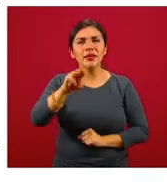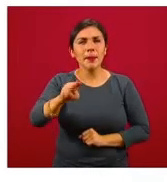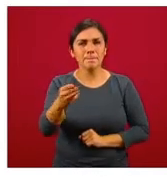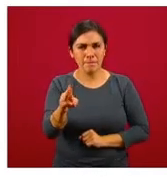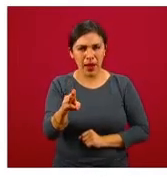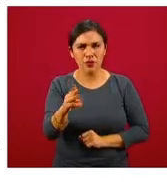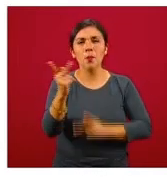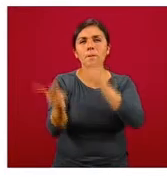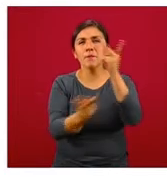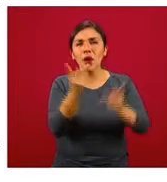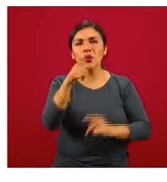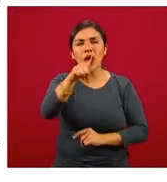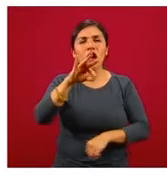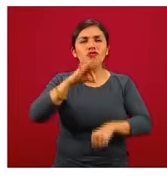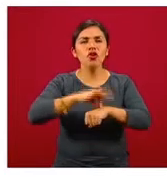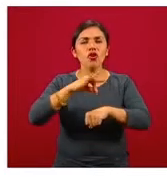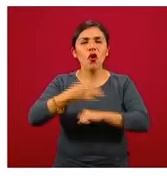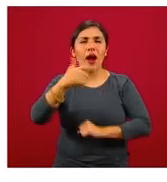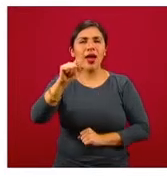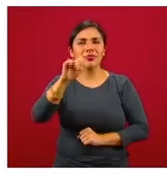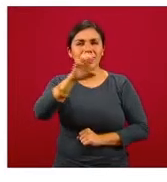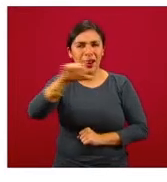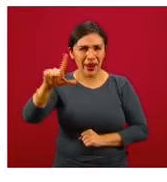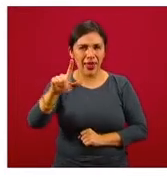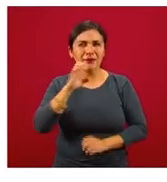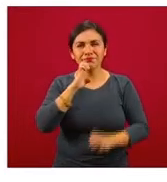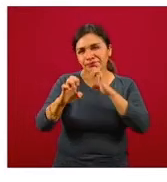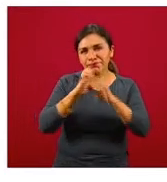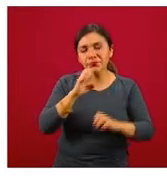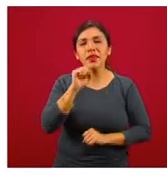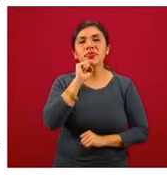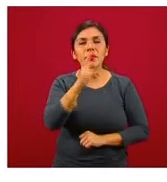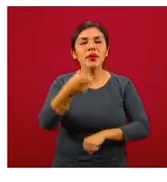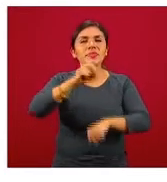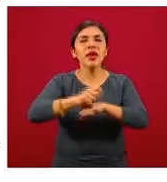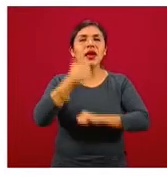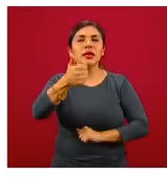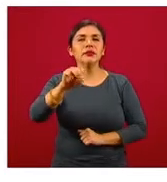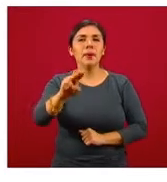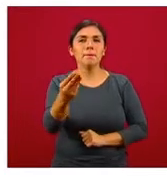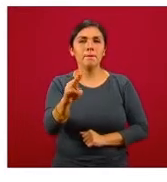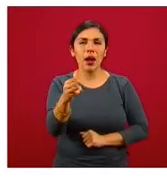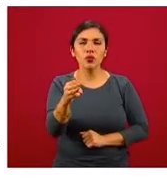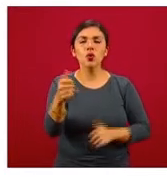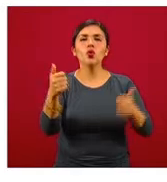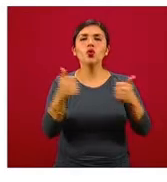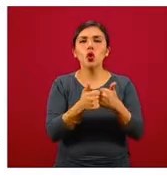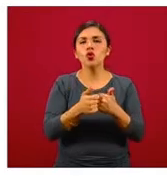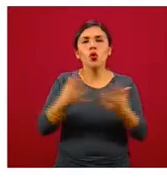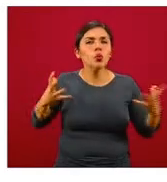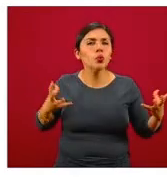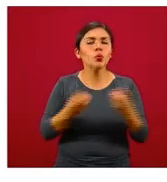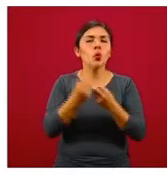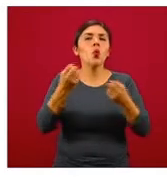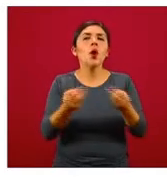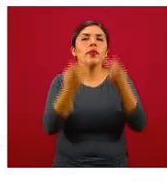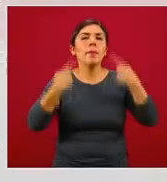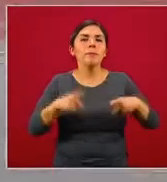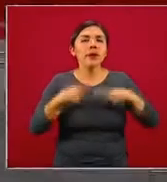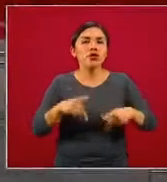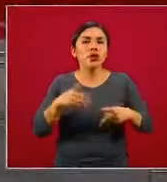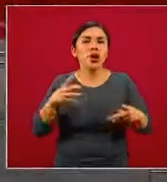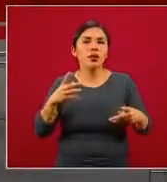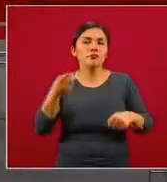pregunta was del doctor from Gatell May con las 10th, mamás y la conferencia and then we del also 6 de have the mayo May con 6th sus press totales de personas conference, and we had